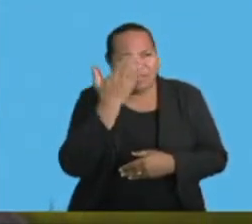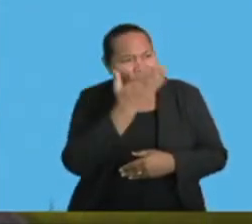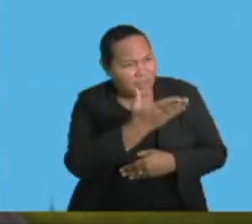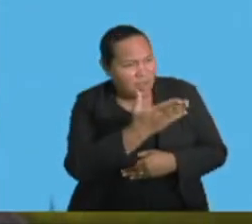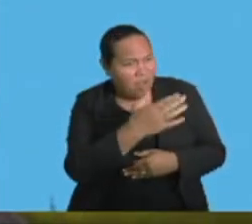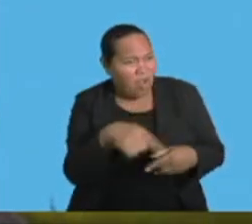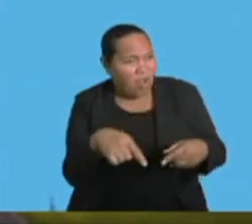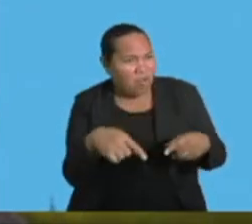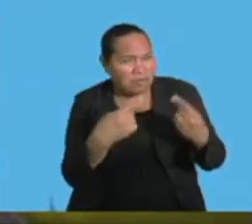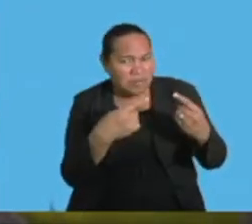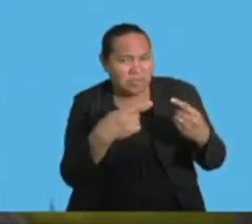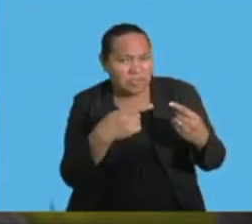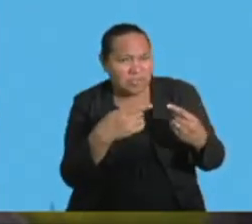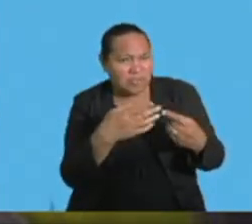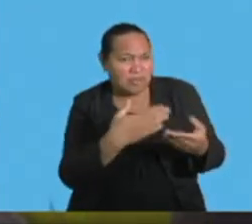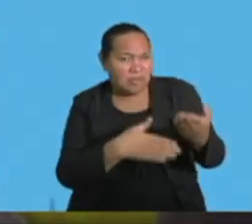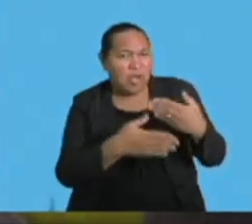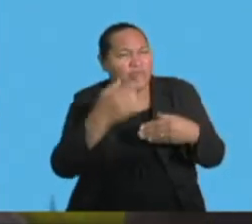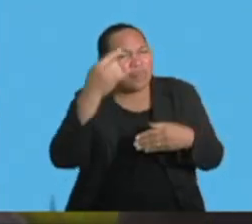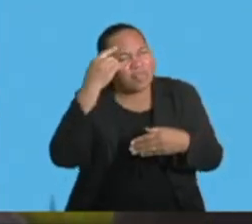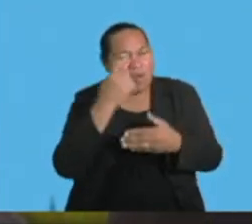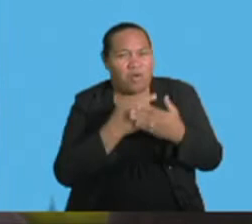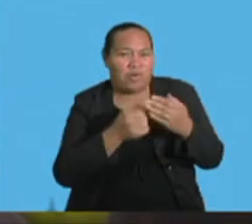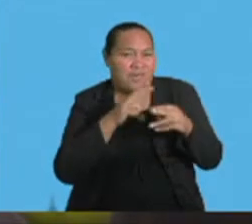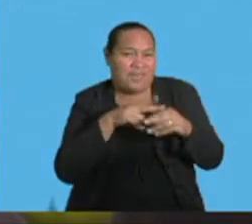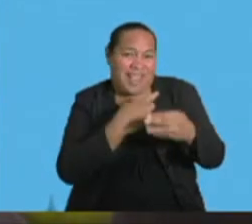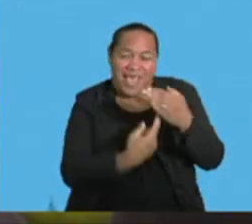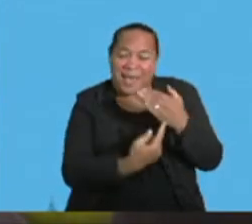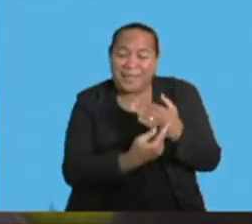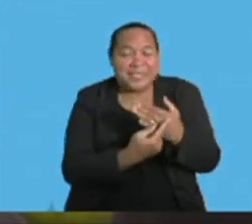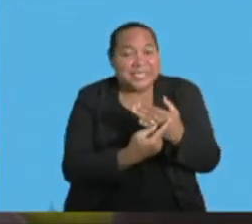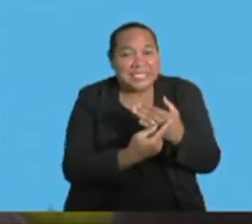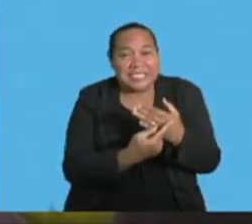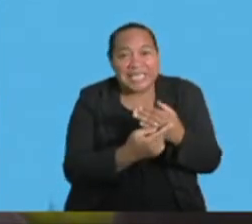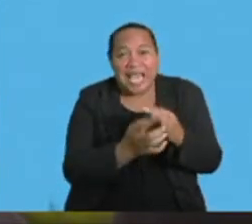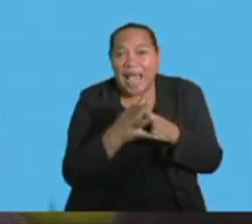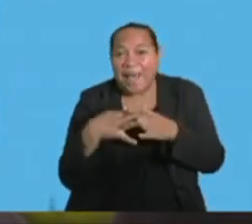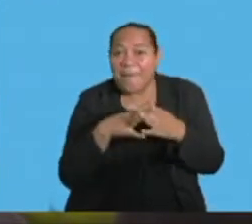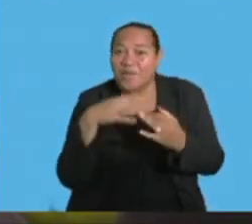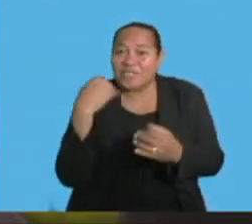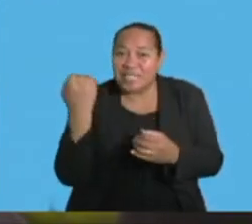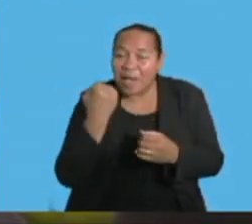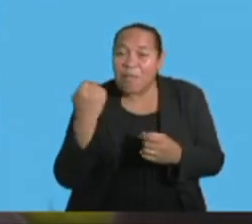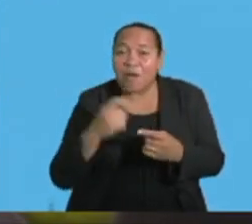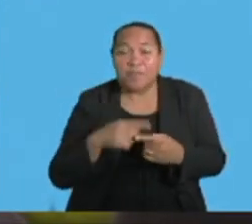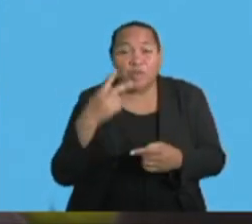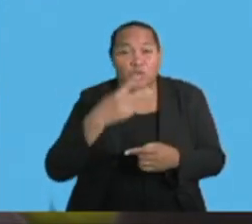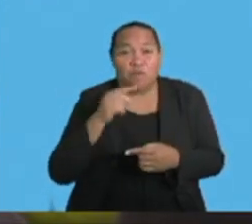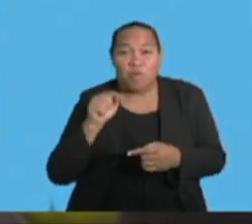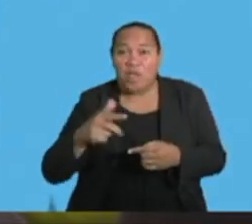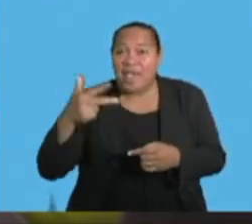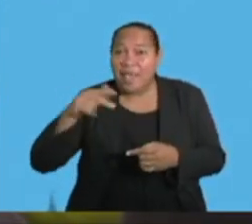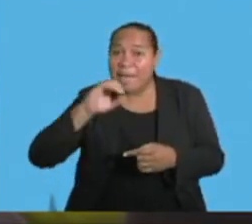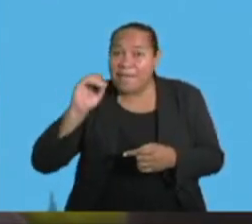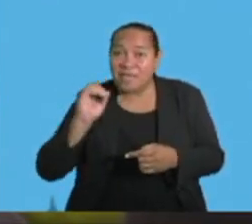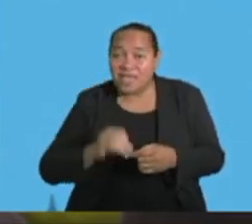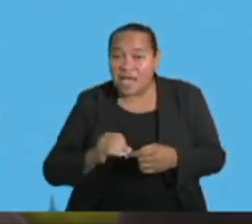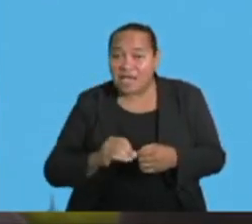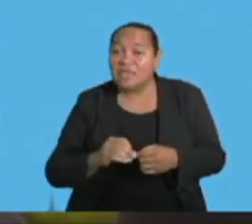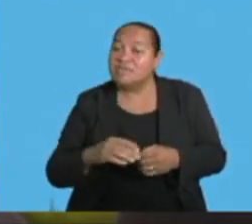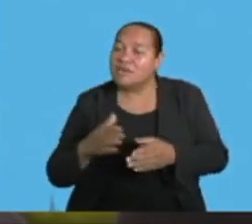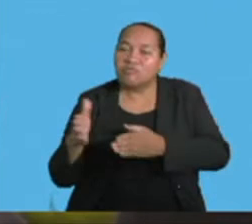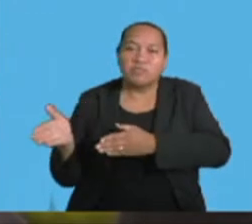only thing that's happening in Fiji, or Fiji is the only country where it happens. American Samoa, 12.8% of the population is actually in the rural